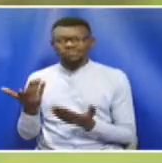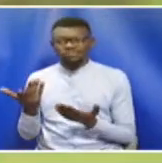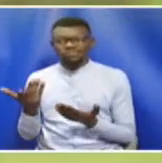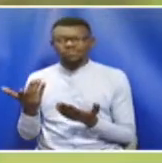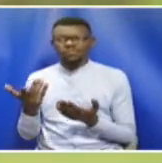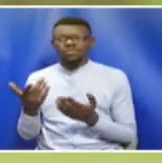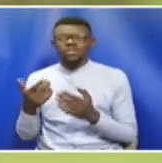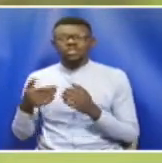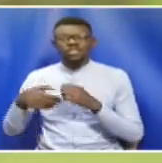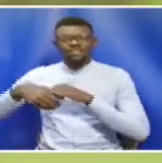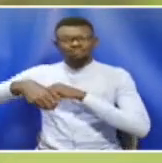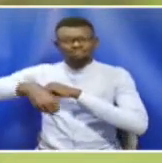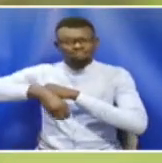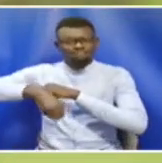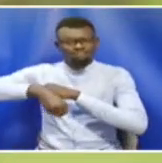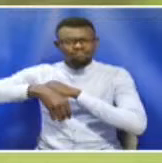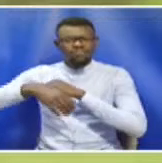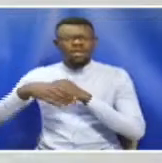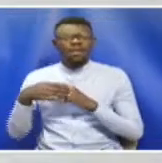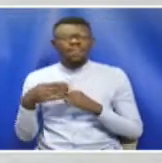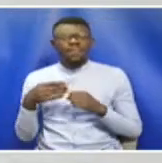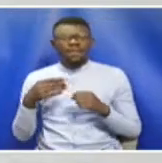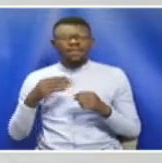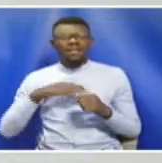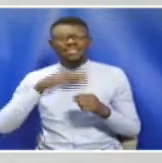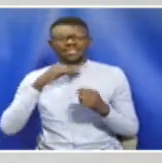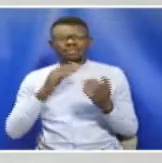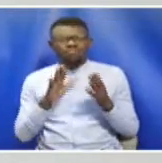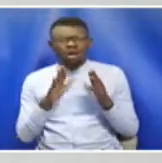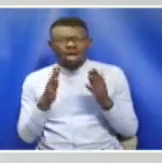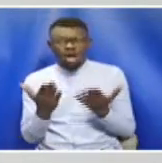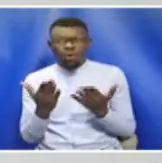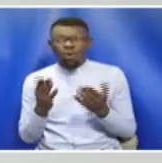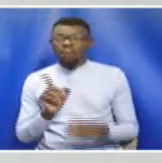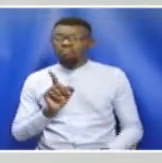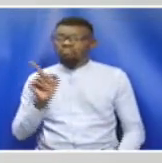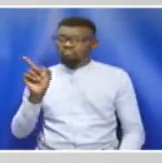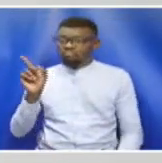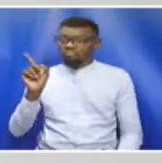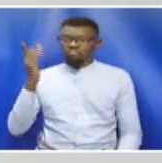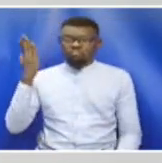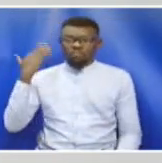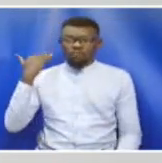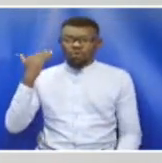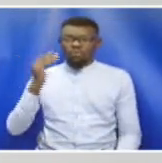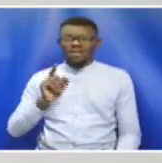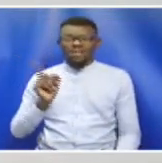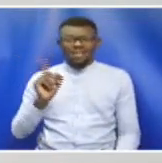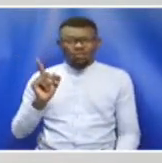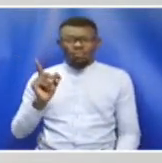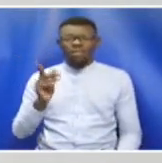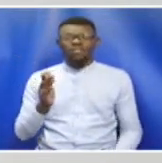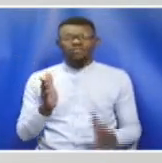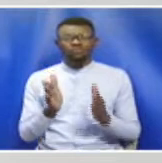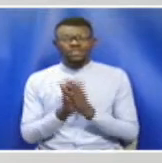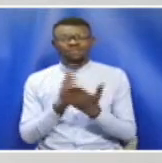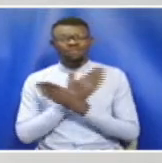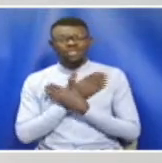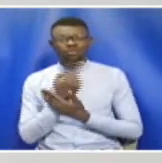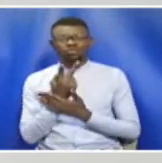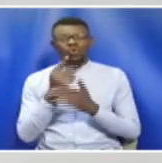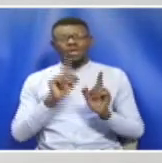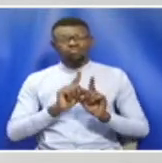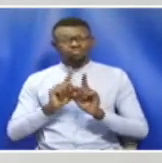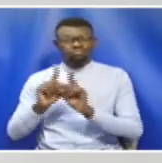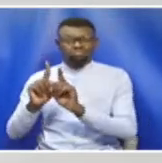bits about what surrounded his death. George Morara had left Nairobi with his two colleagues, Nyarangi